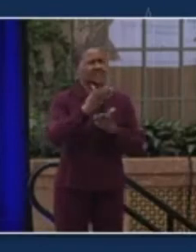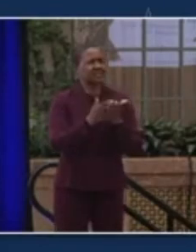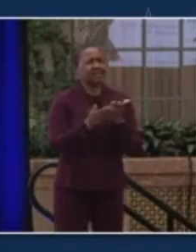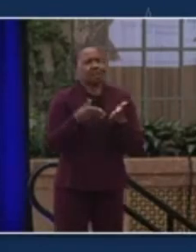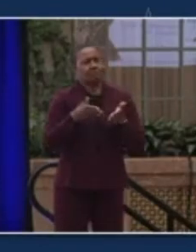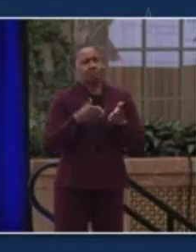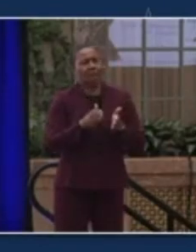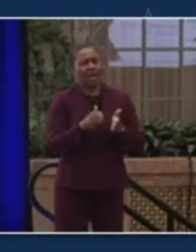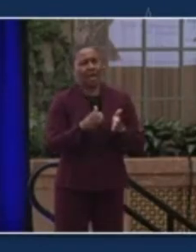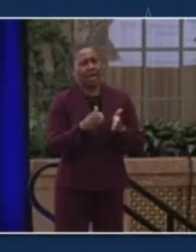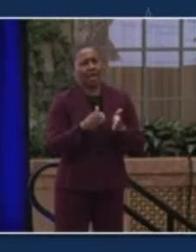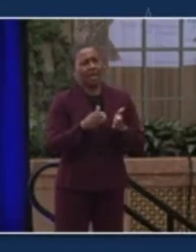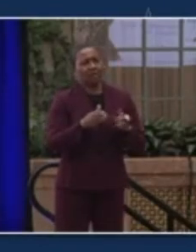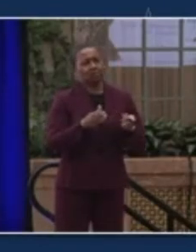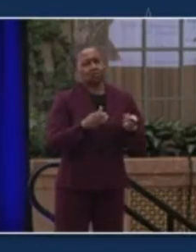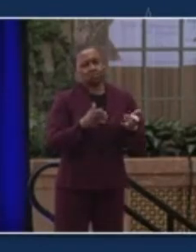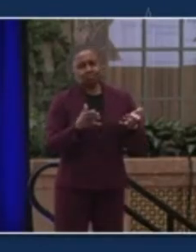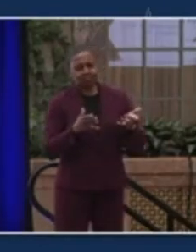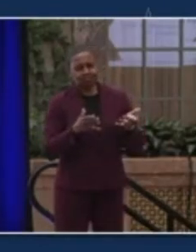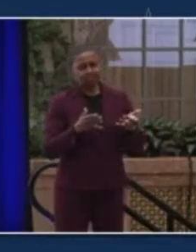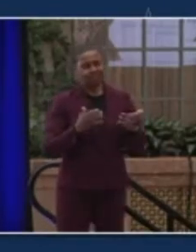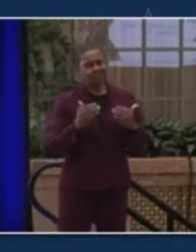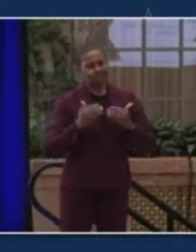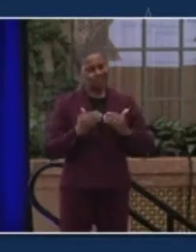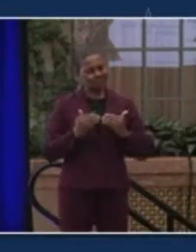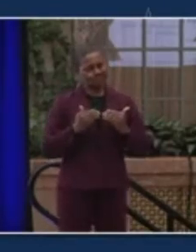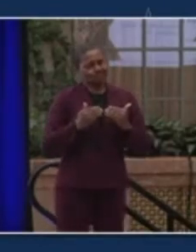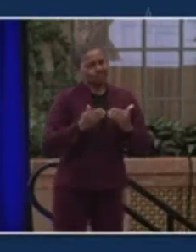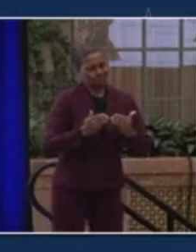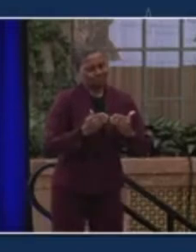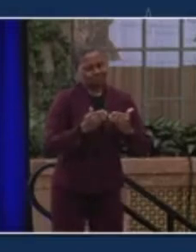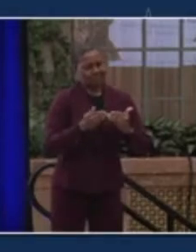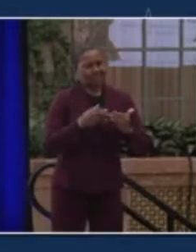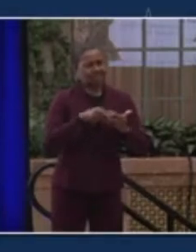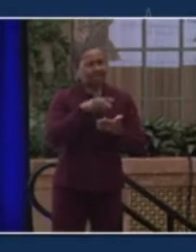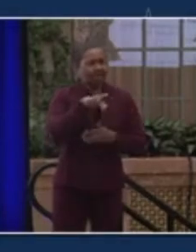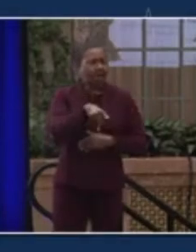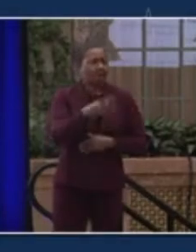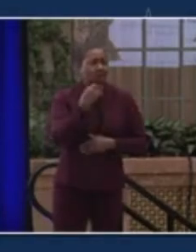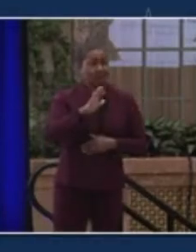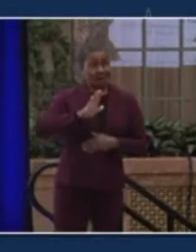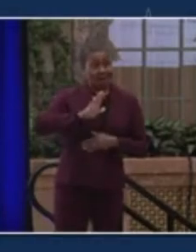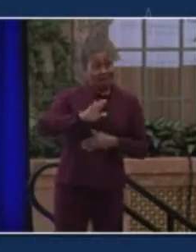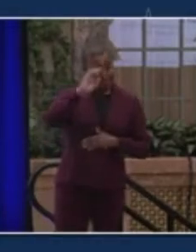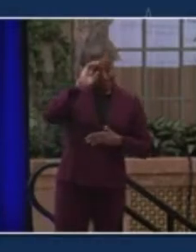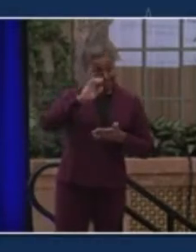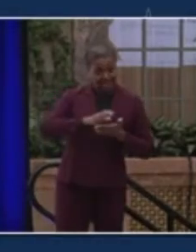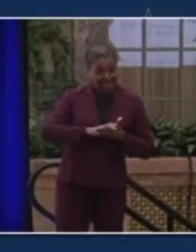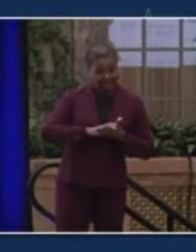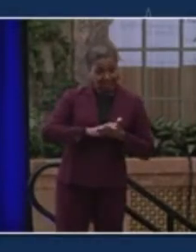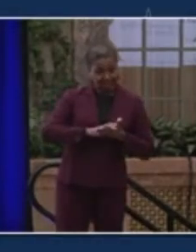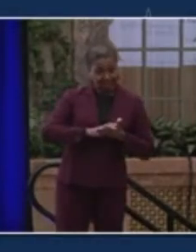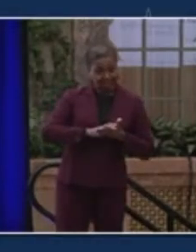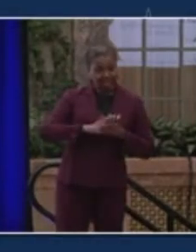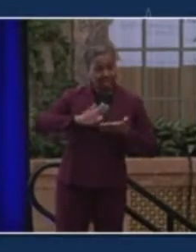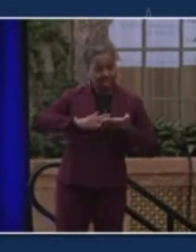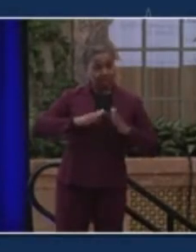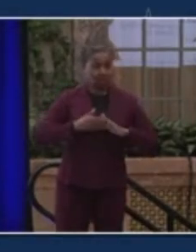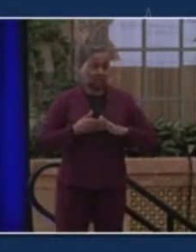small way to take a step forward in standing up for his belief in